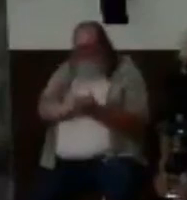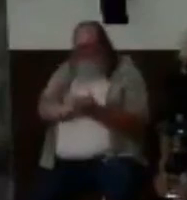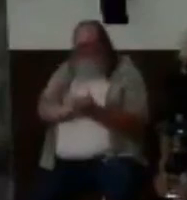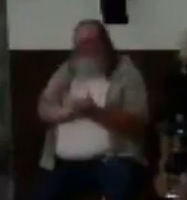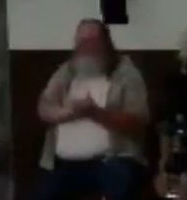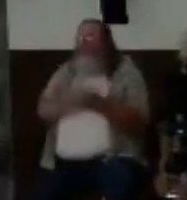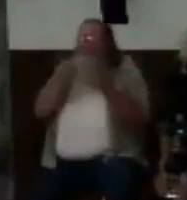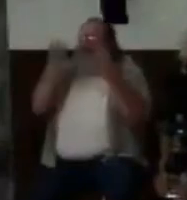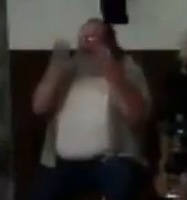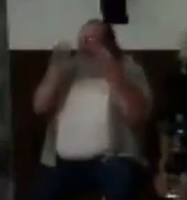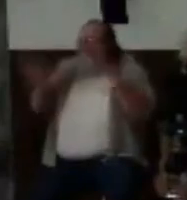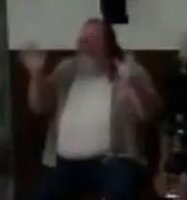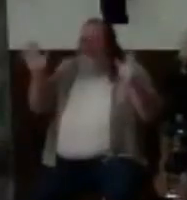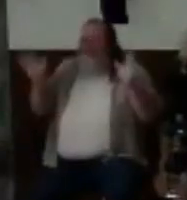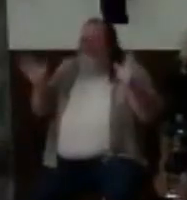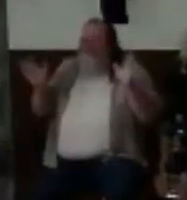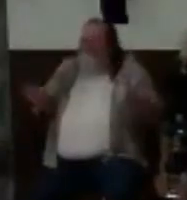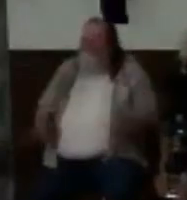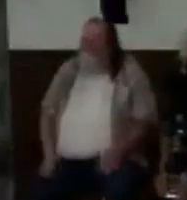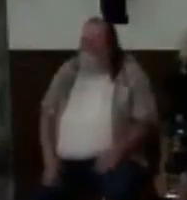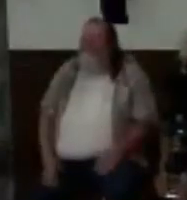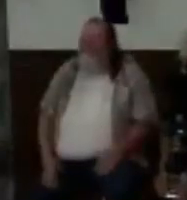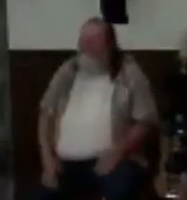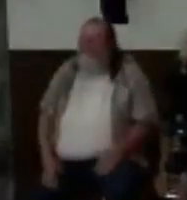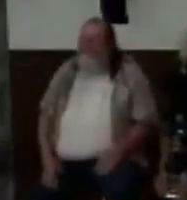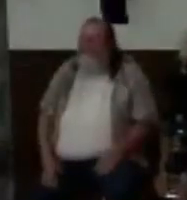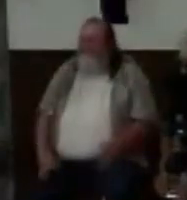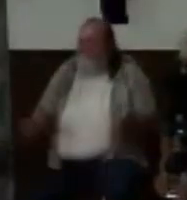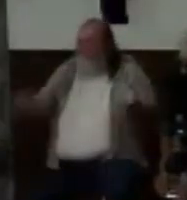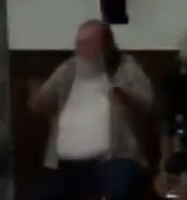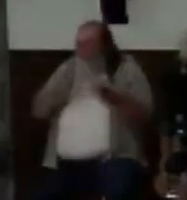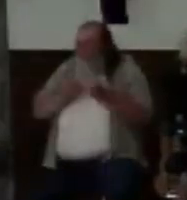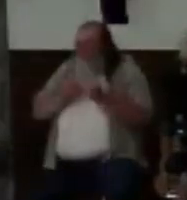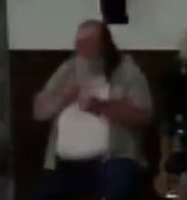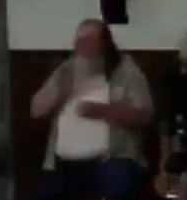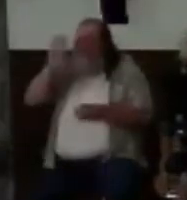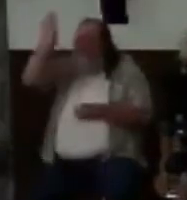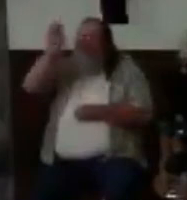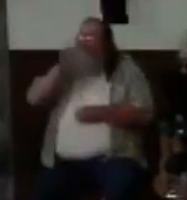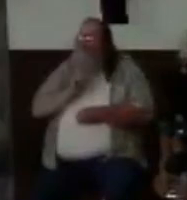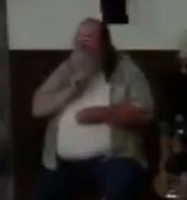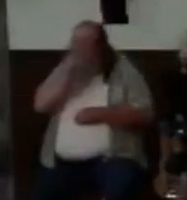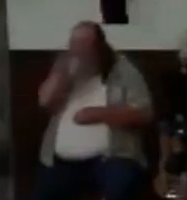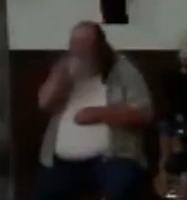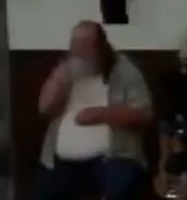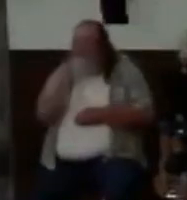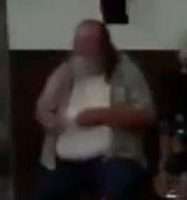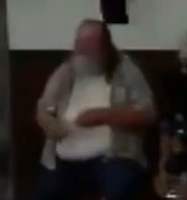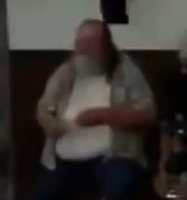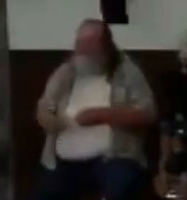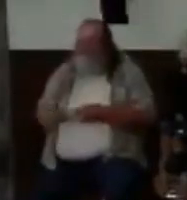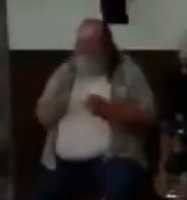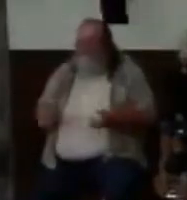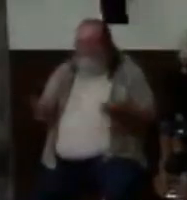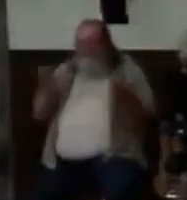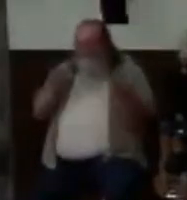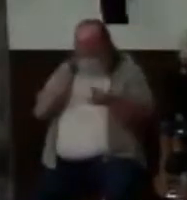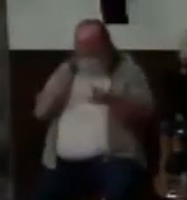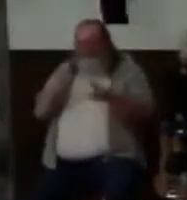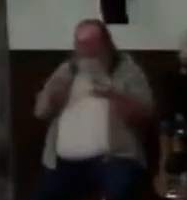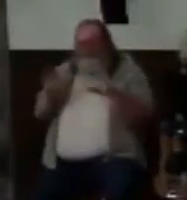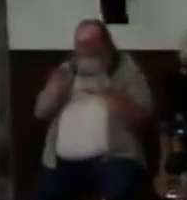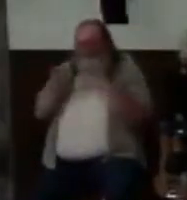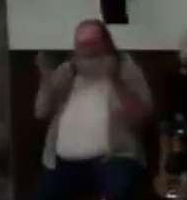to those who received his truth on that day. Verse 40 says, when the crowds heard him say this, some of